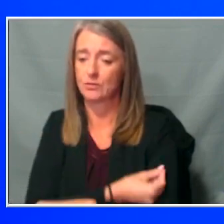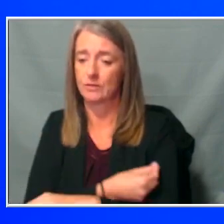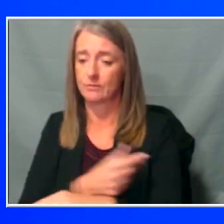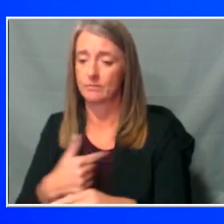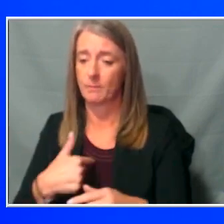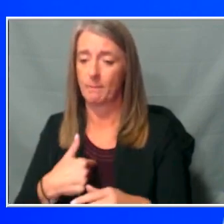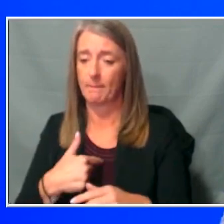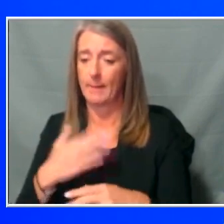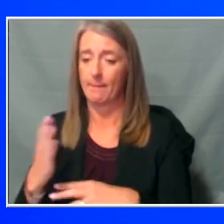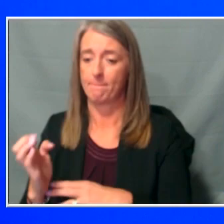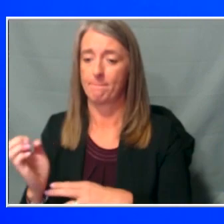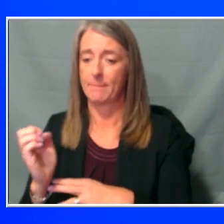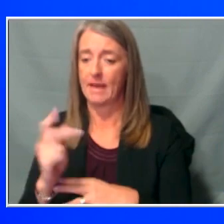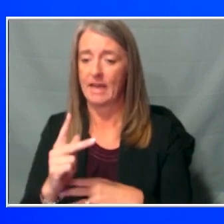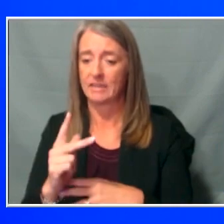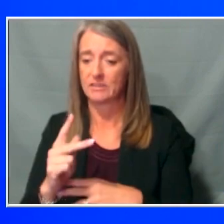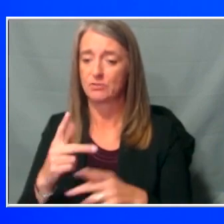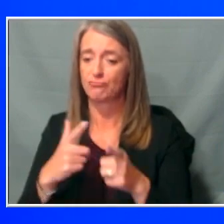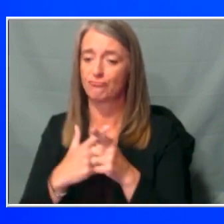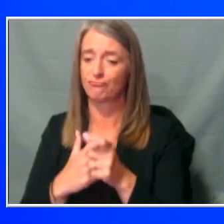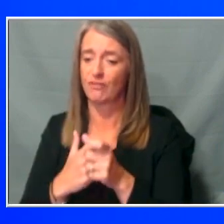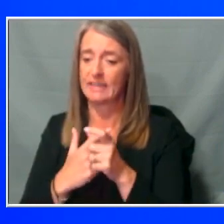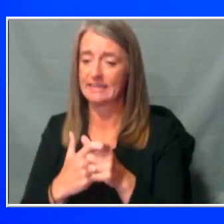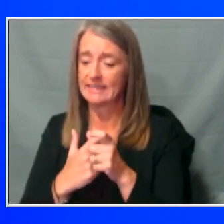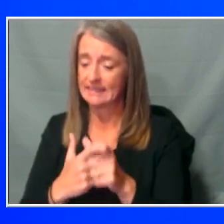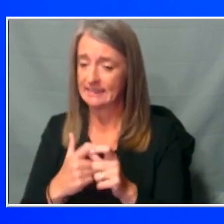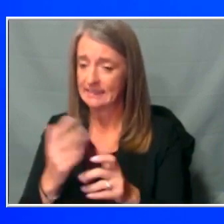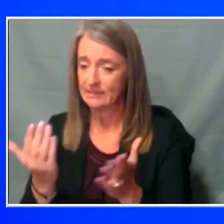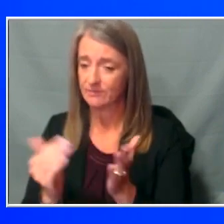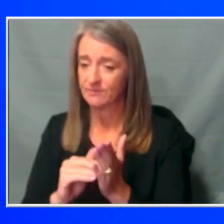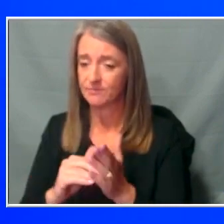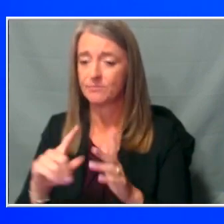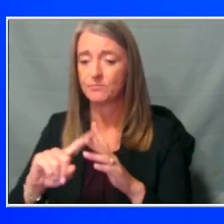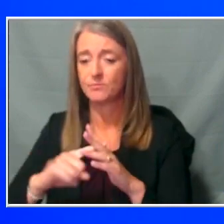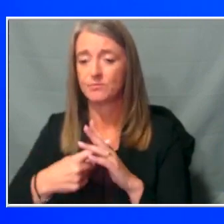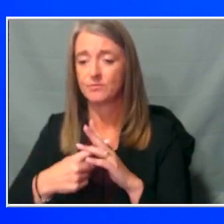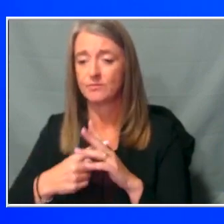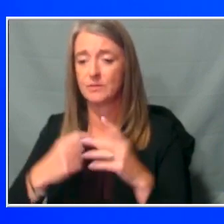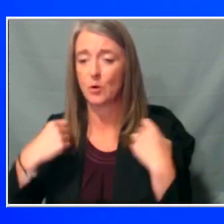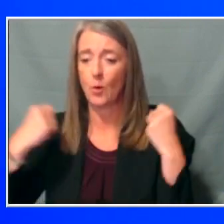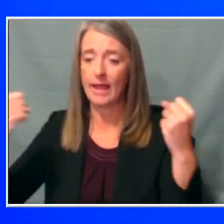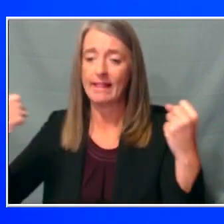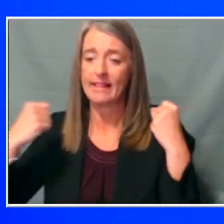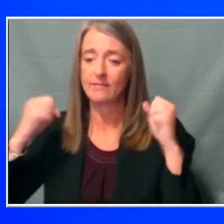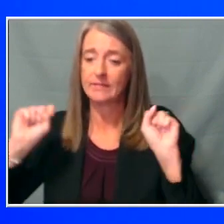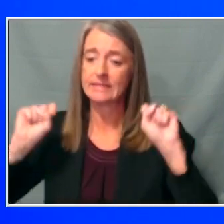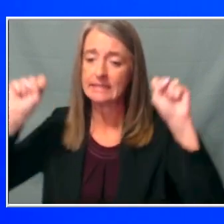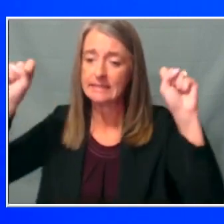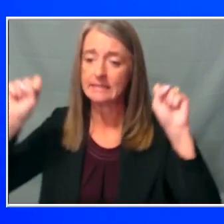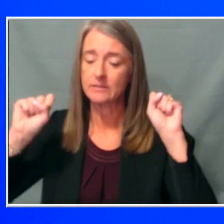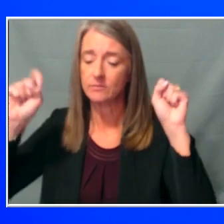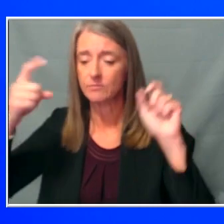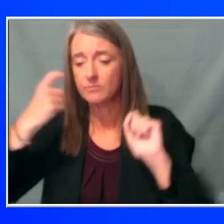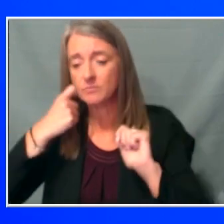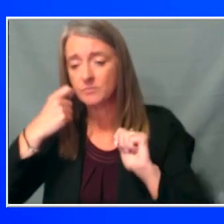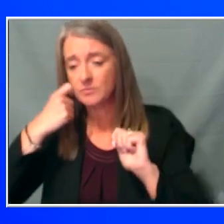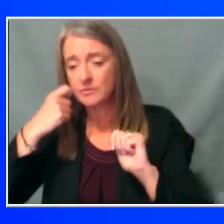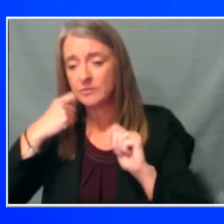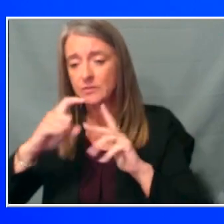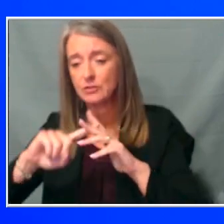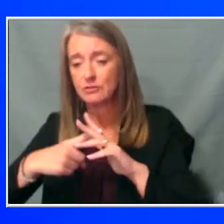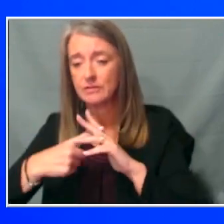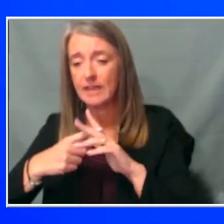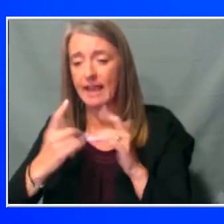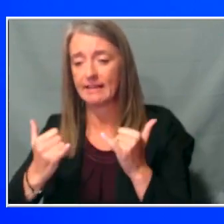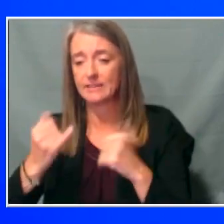am back to running, and I started some weightlifting recently, and so as of today